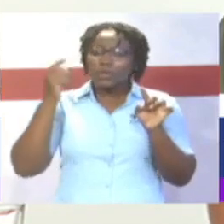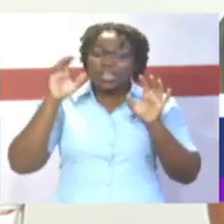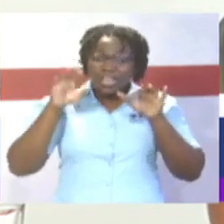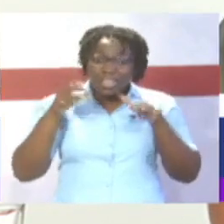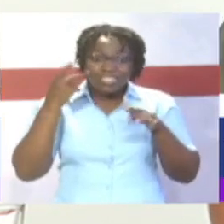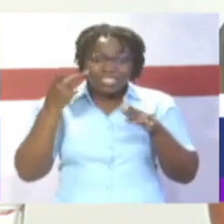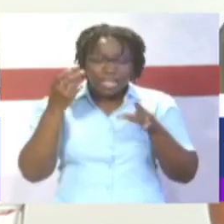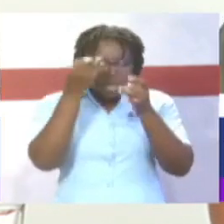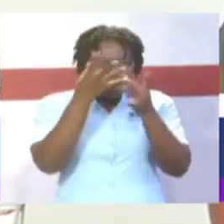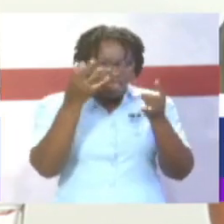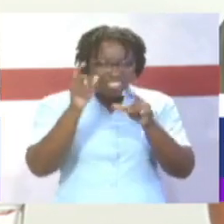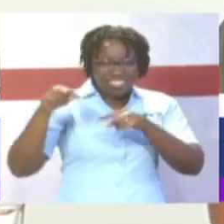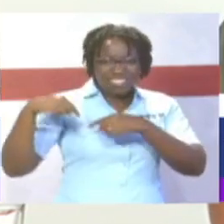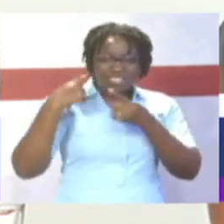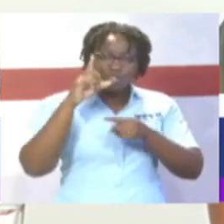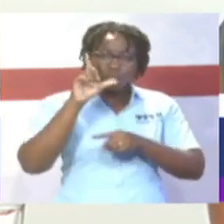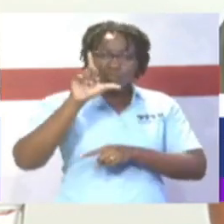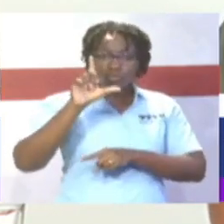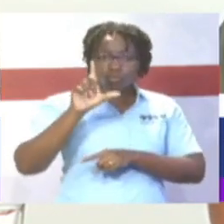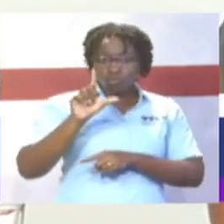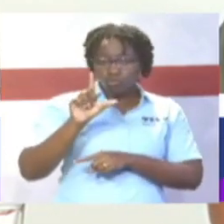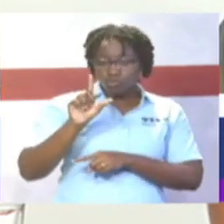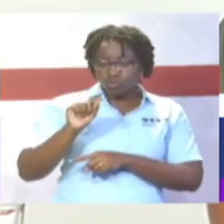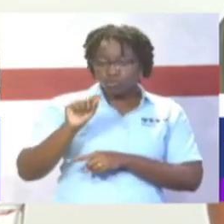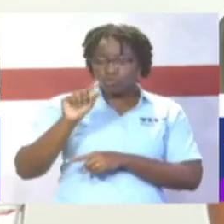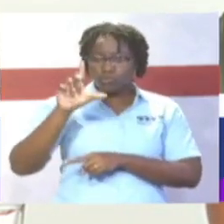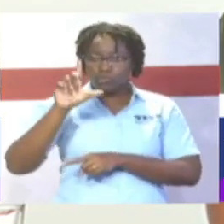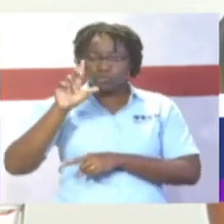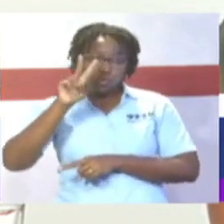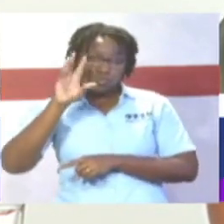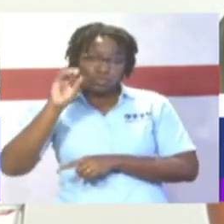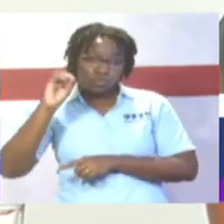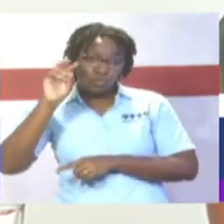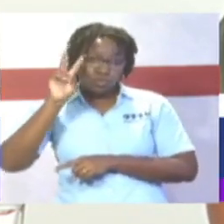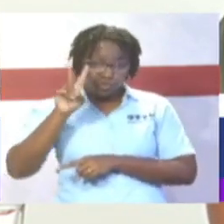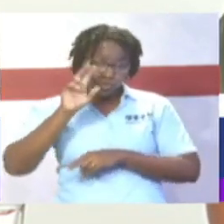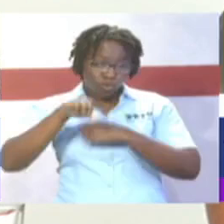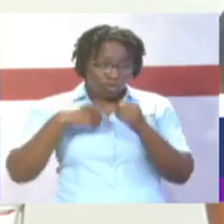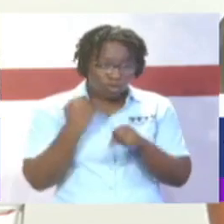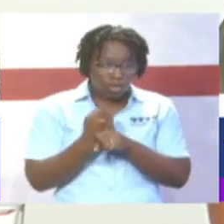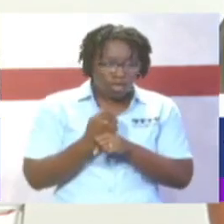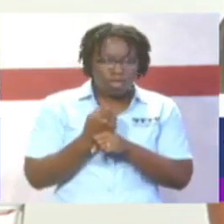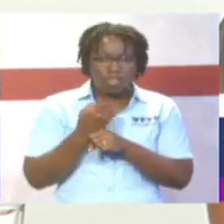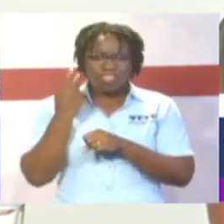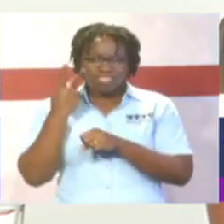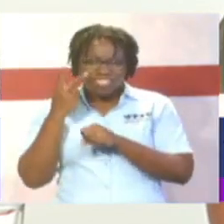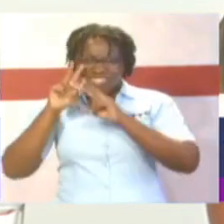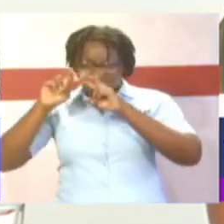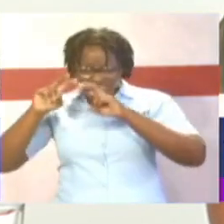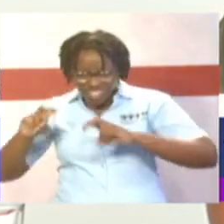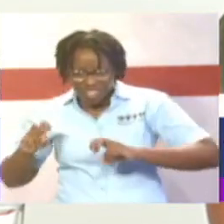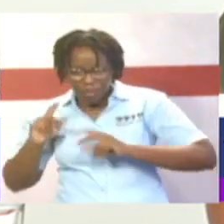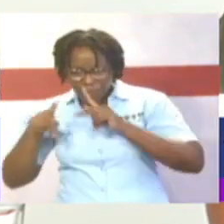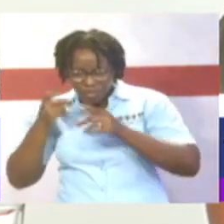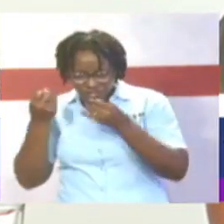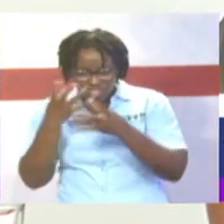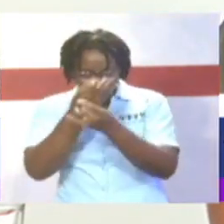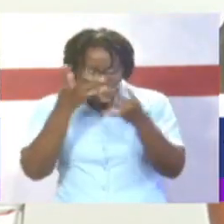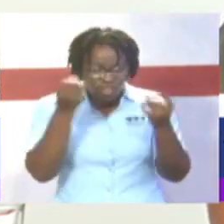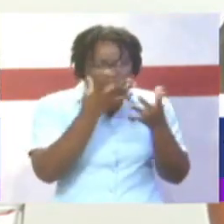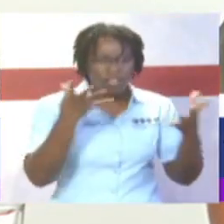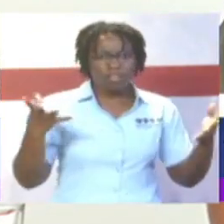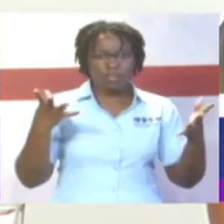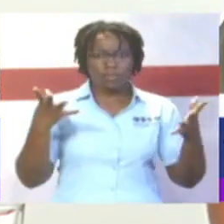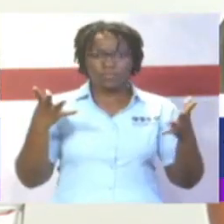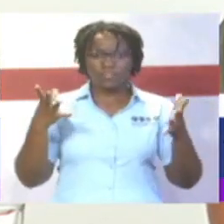since 2002 on these vaccines, as they were first created to combat the SARS and MERS epidemic in Asia and the Middle